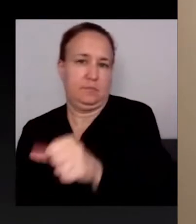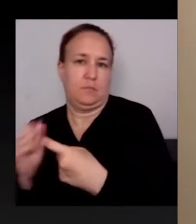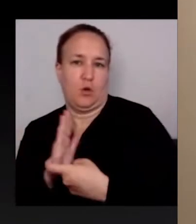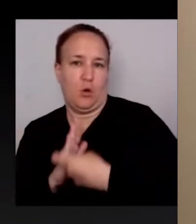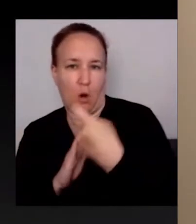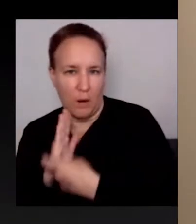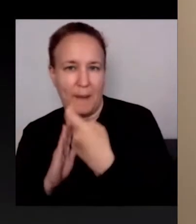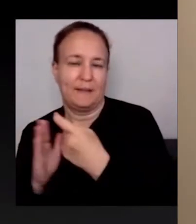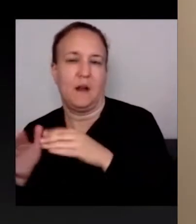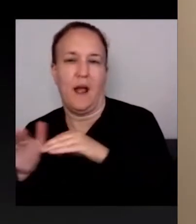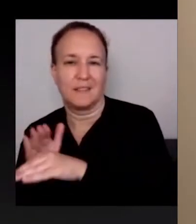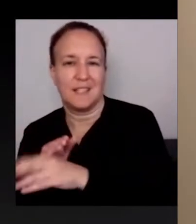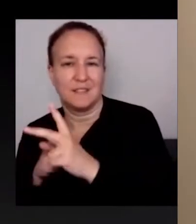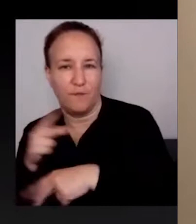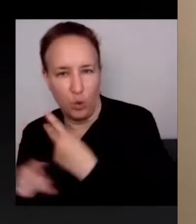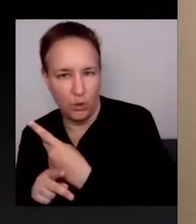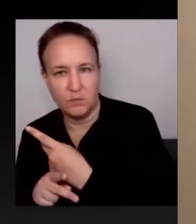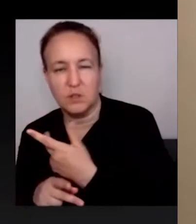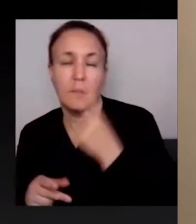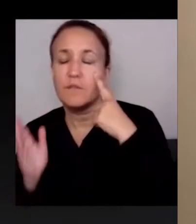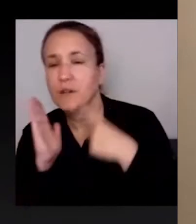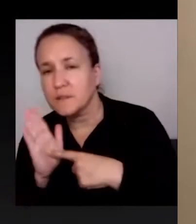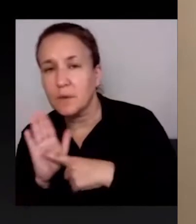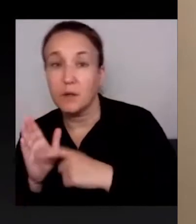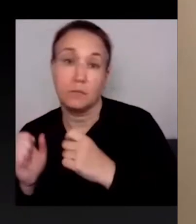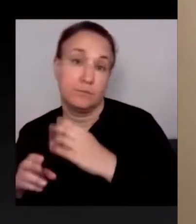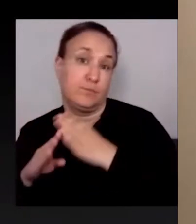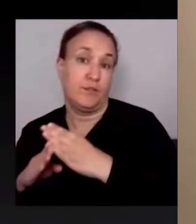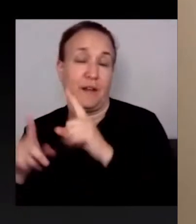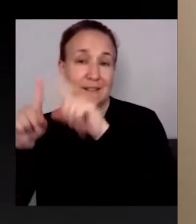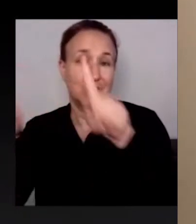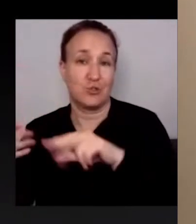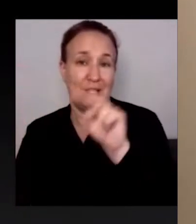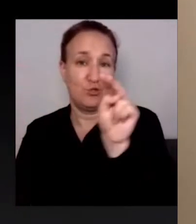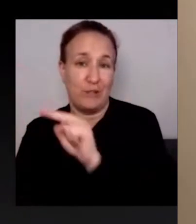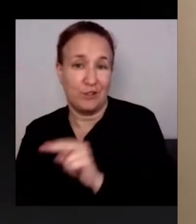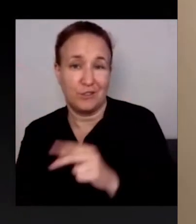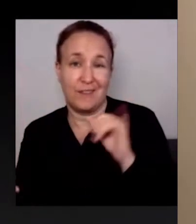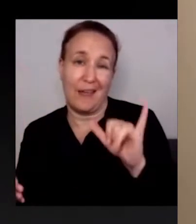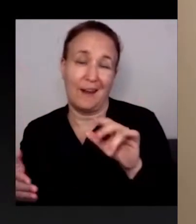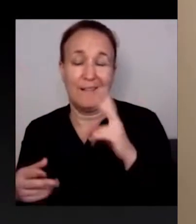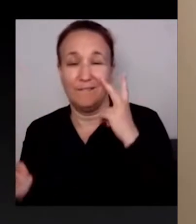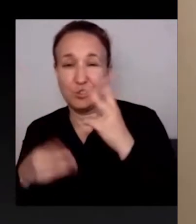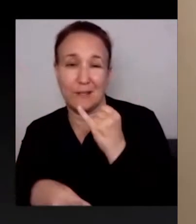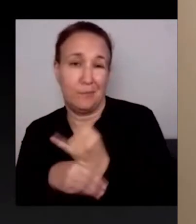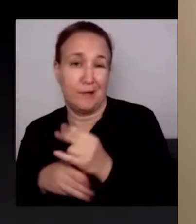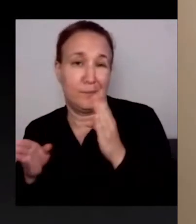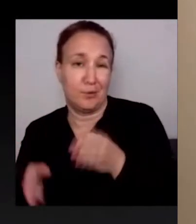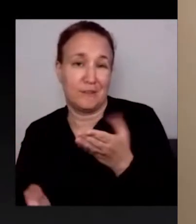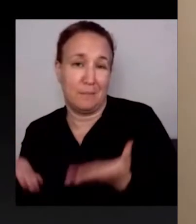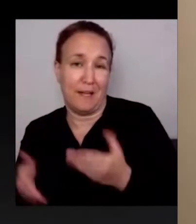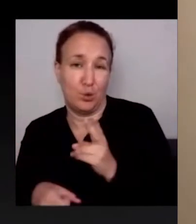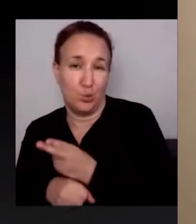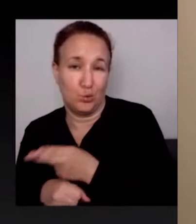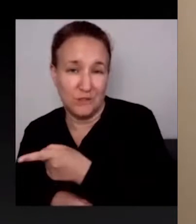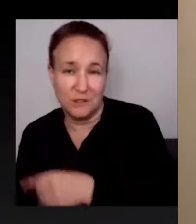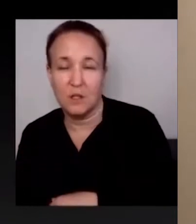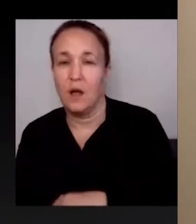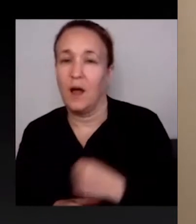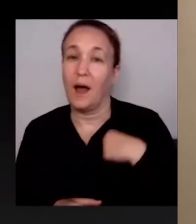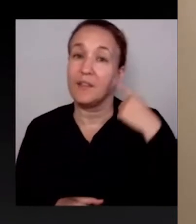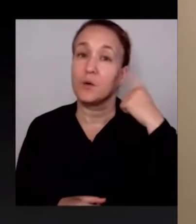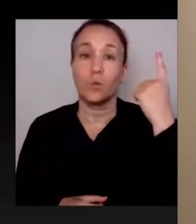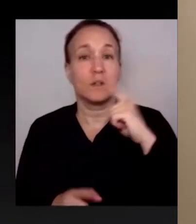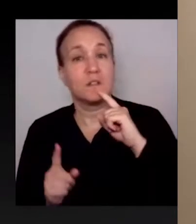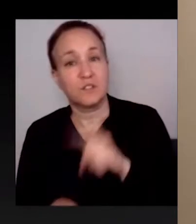access, which can, for example, prevent screen readers that a visually impaired person might use. And I think one answer is to take a software